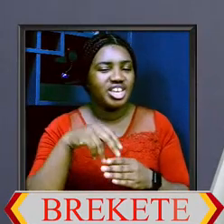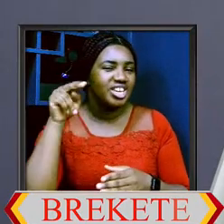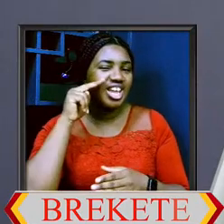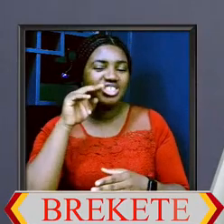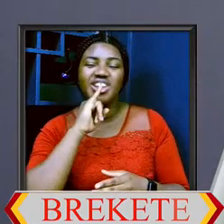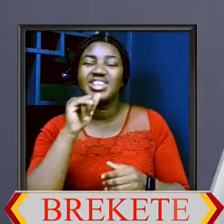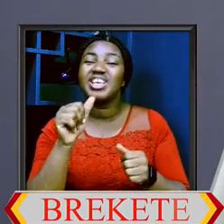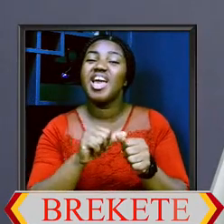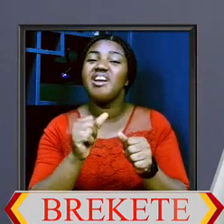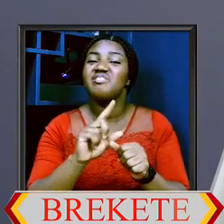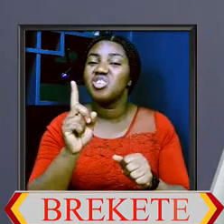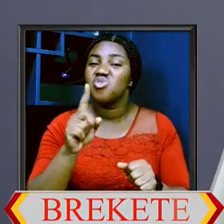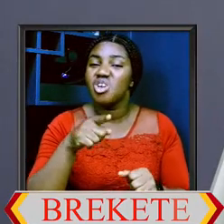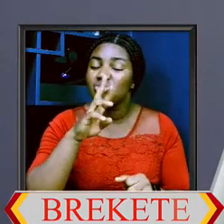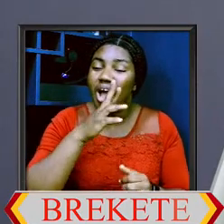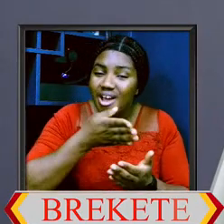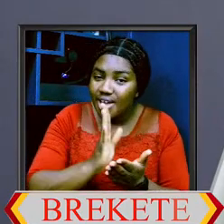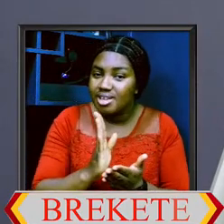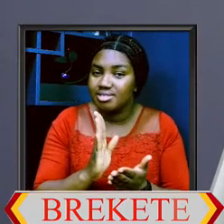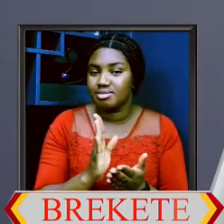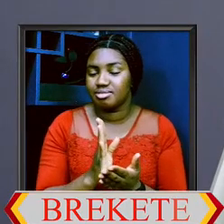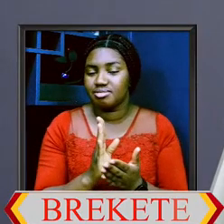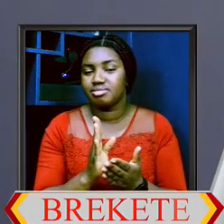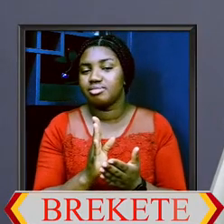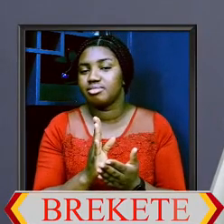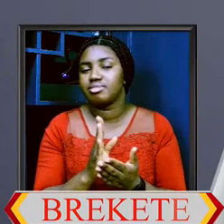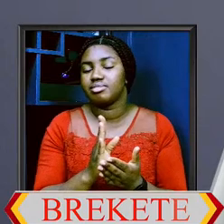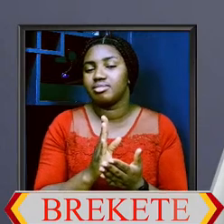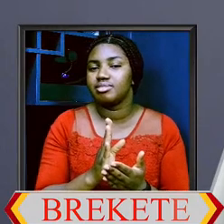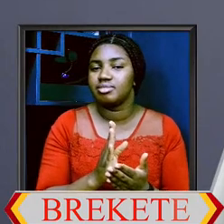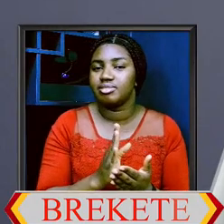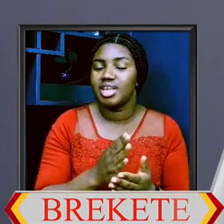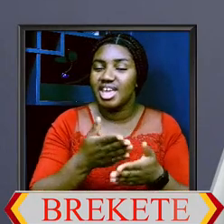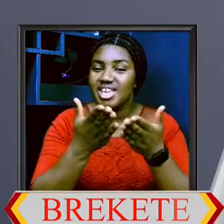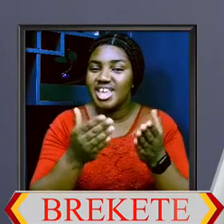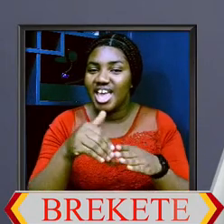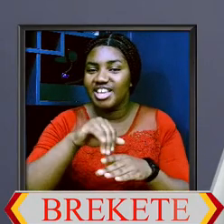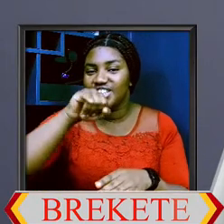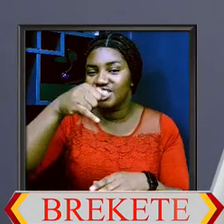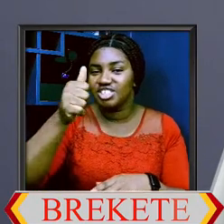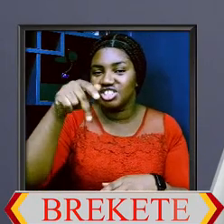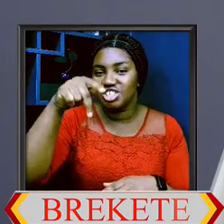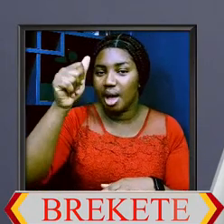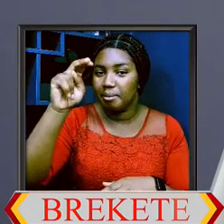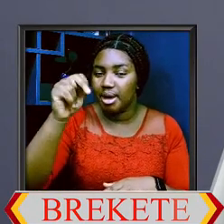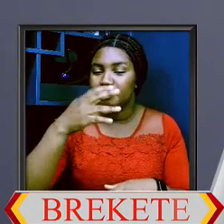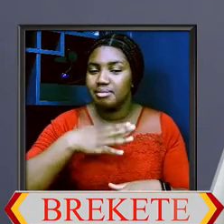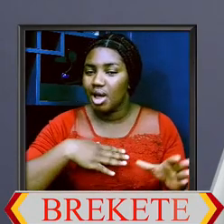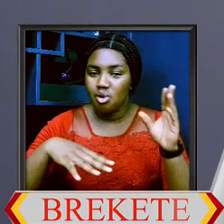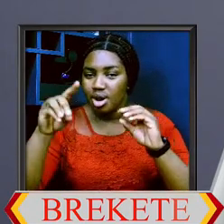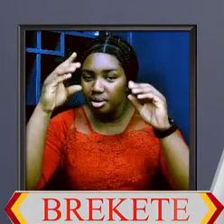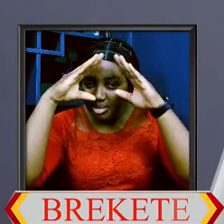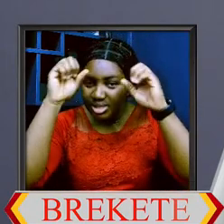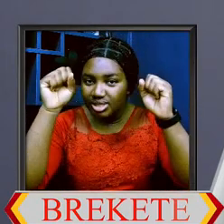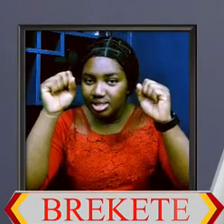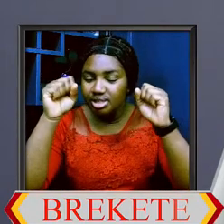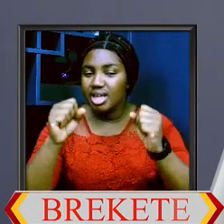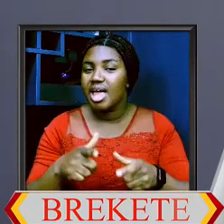you are absolutely right everywhere M here in Japan my ordinary president